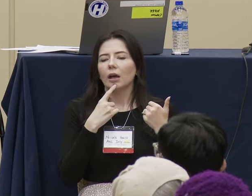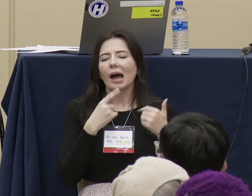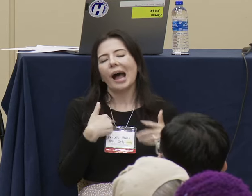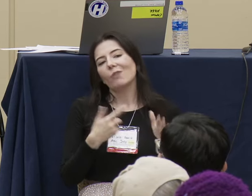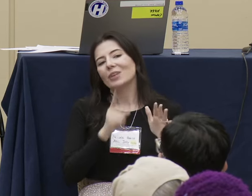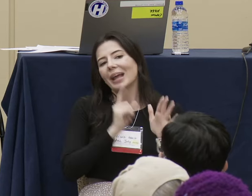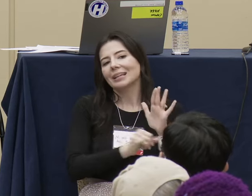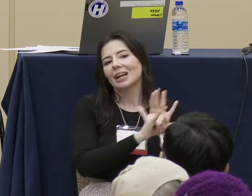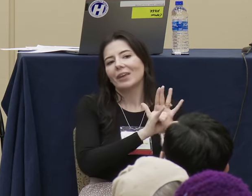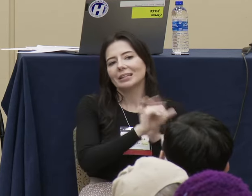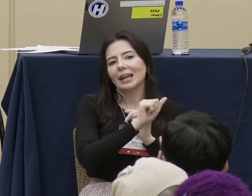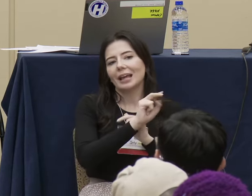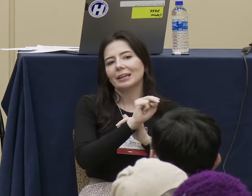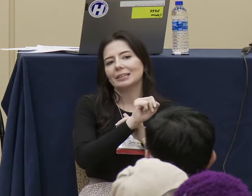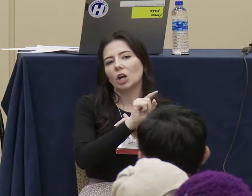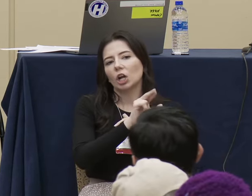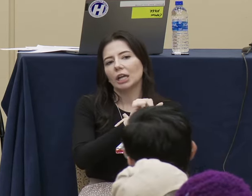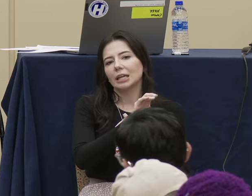anarchist. Don't kill me.